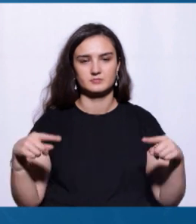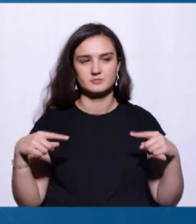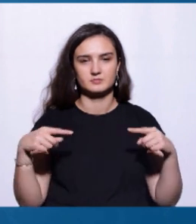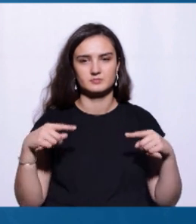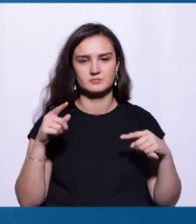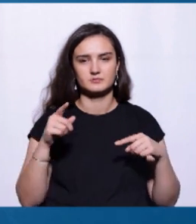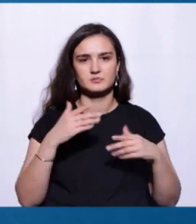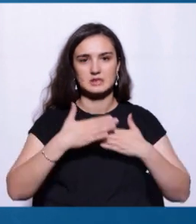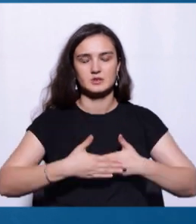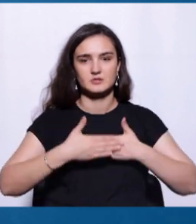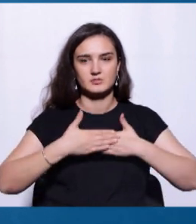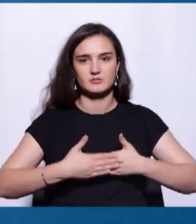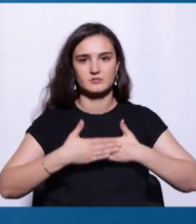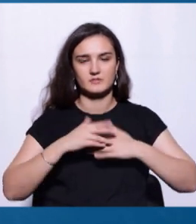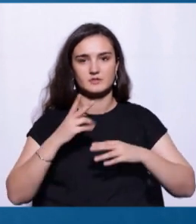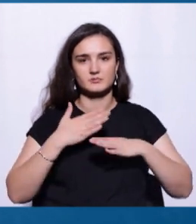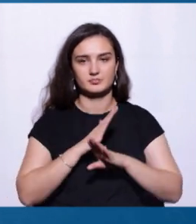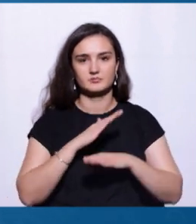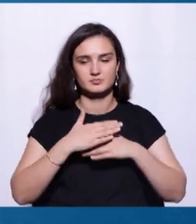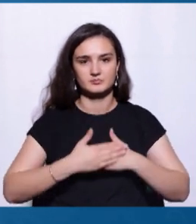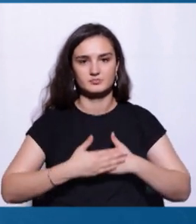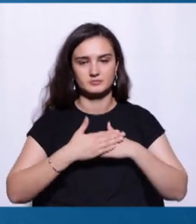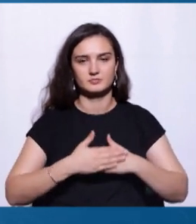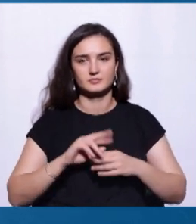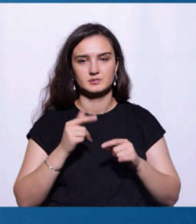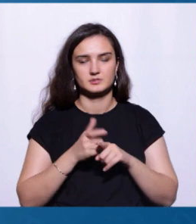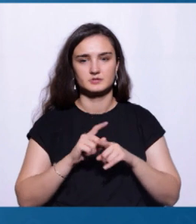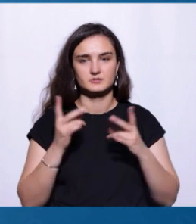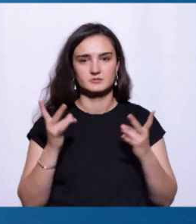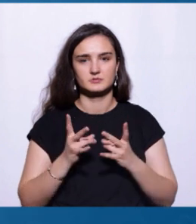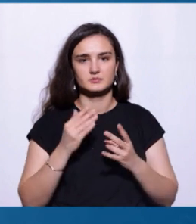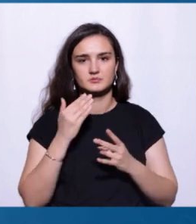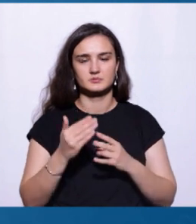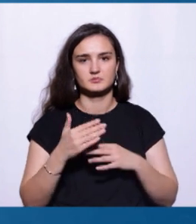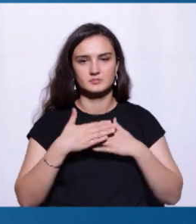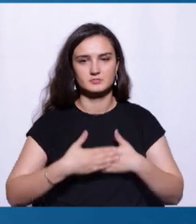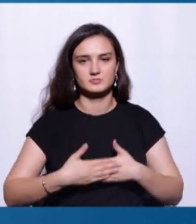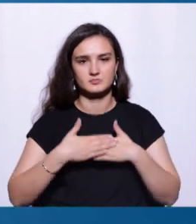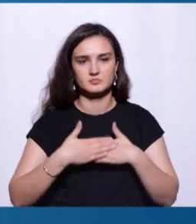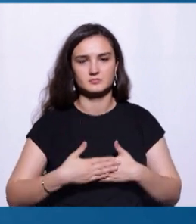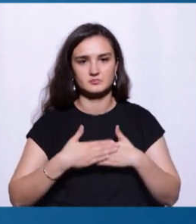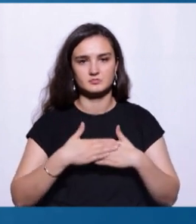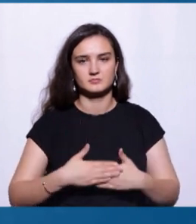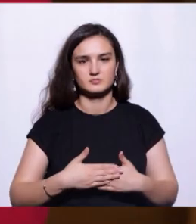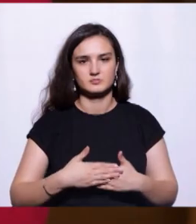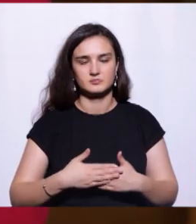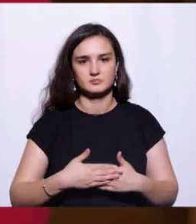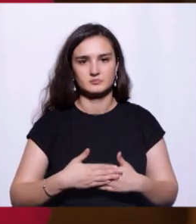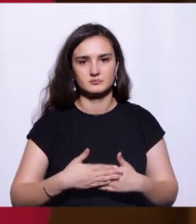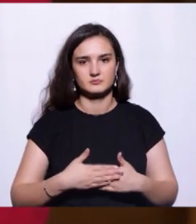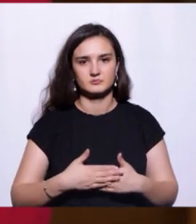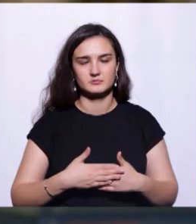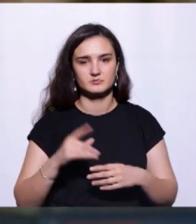You are absolutely right, Mr. Carter. It's absolutely necessary that you have your X-ray in order to determine what kind